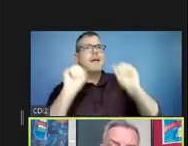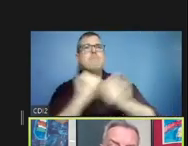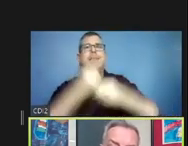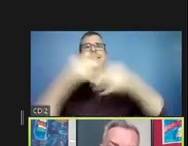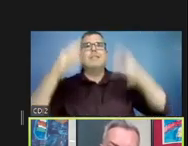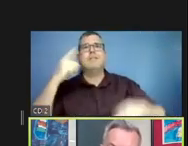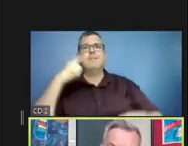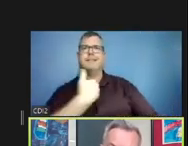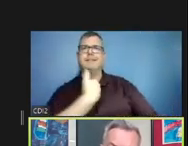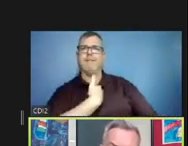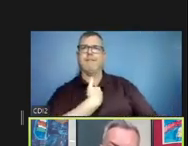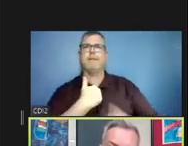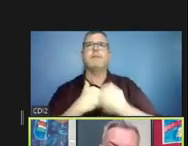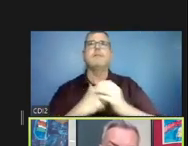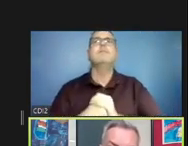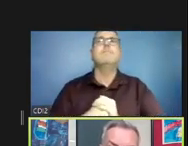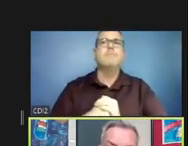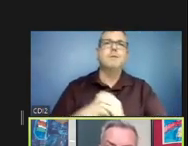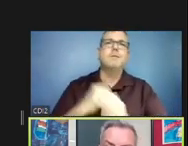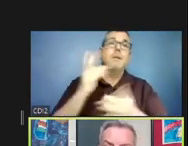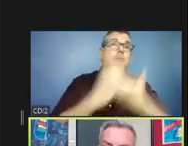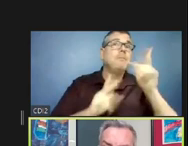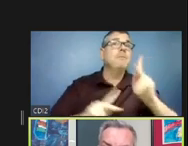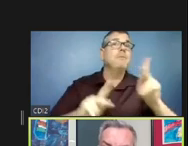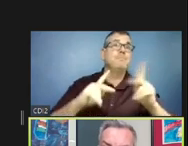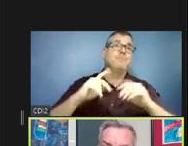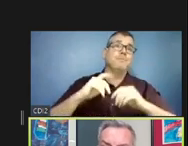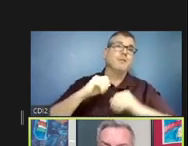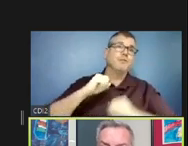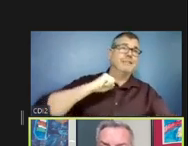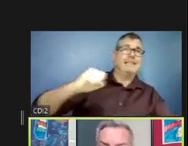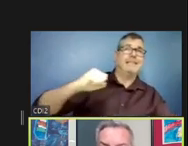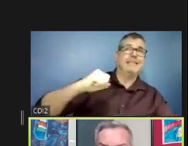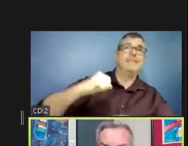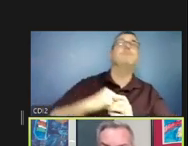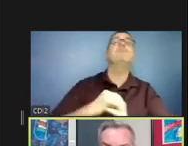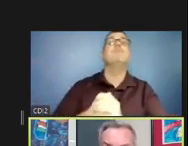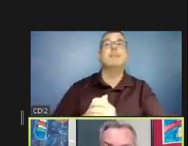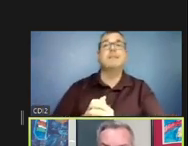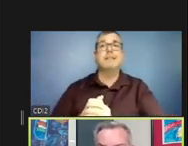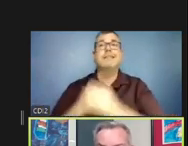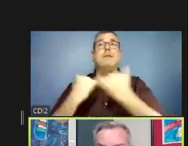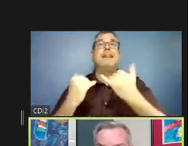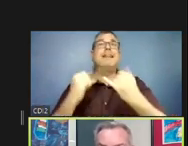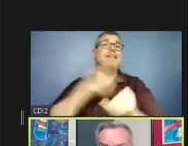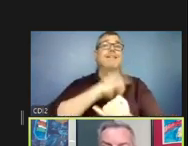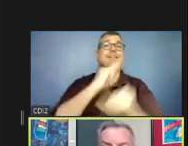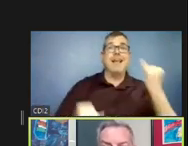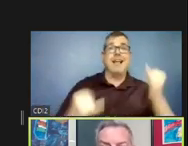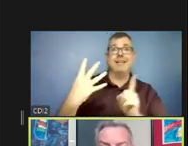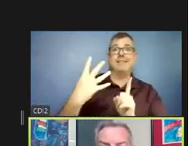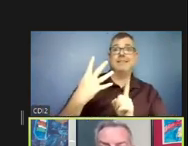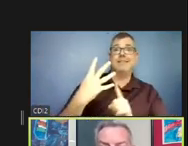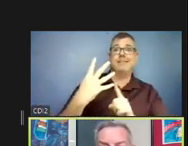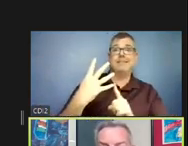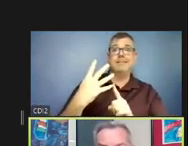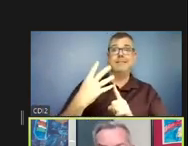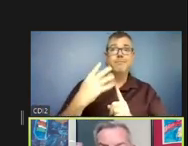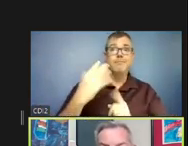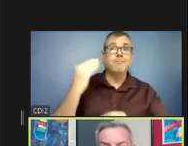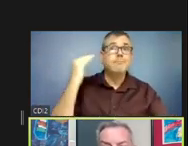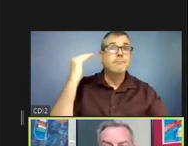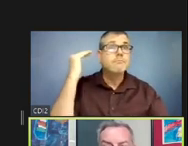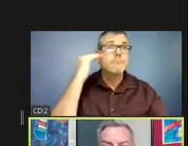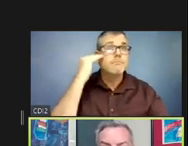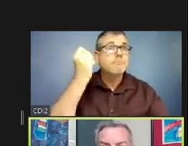is informed consent. People need to know what's happening. People need to know what's proposed in that needle and what's maybe put into them, and they need to